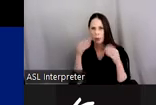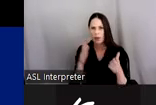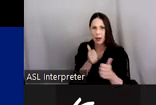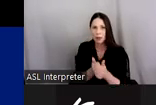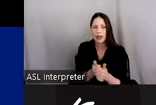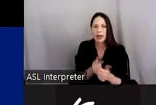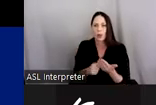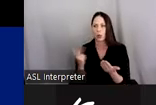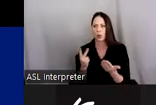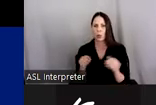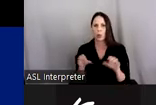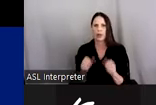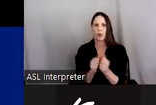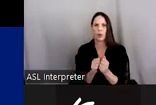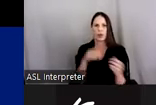then.